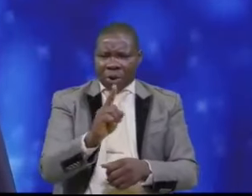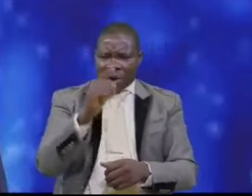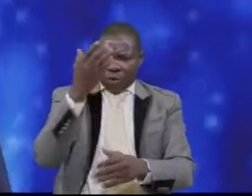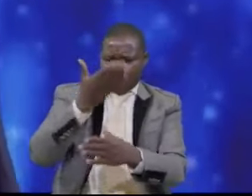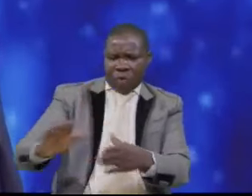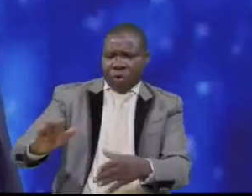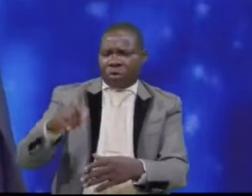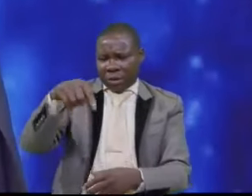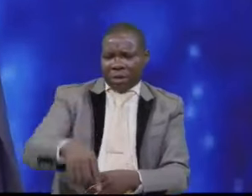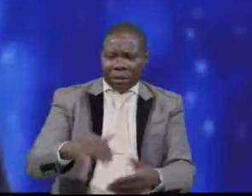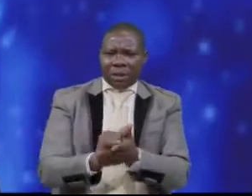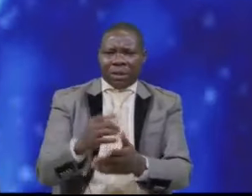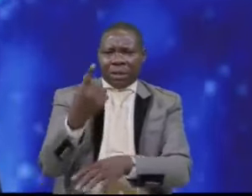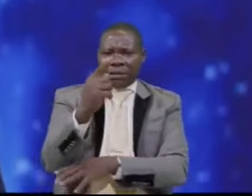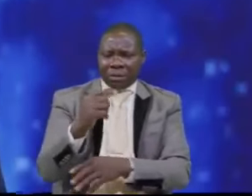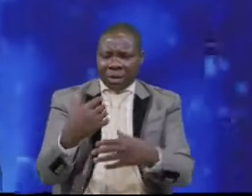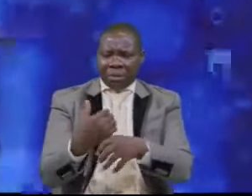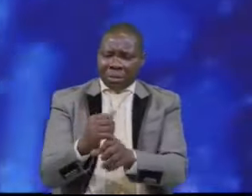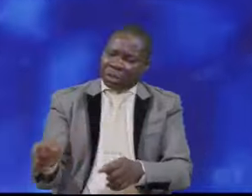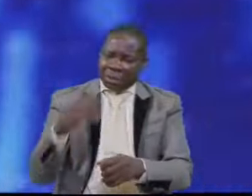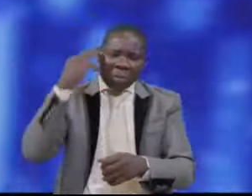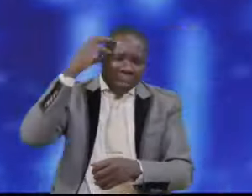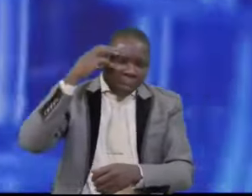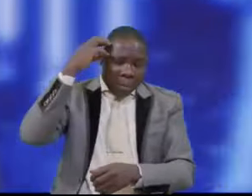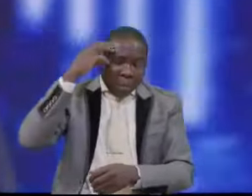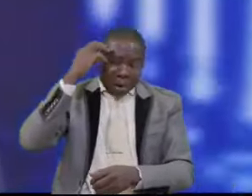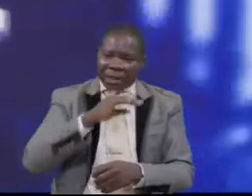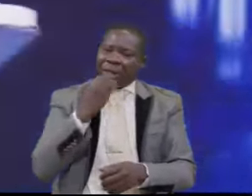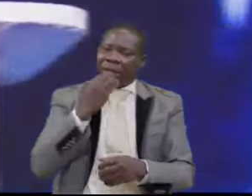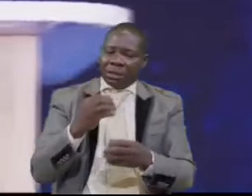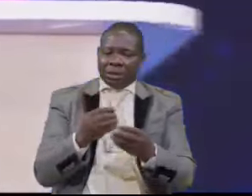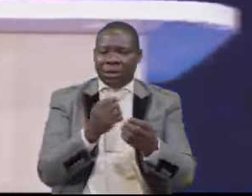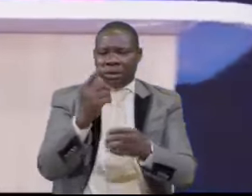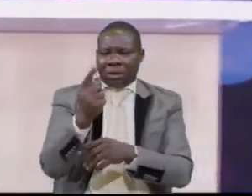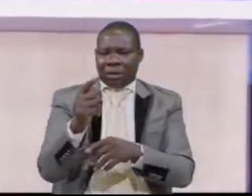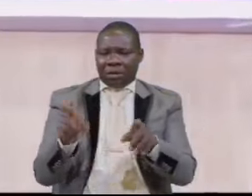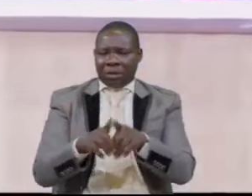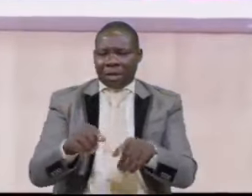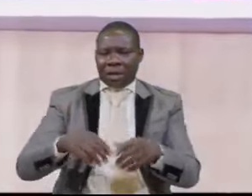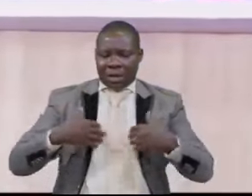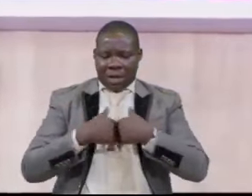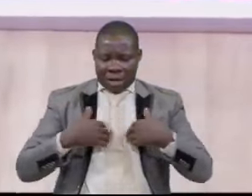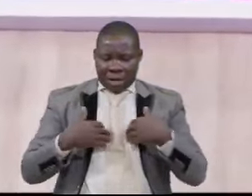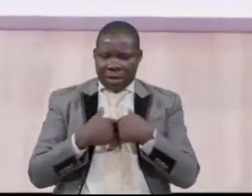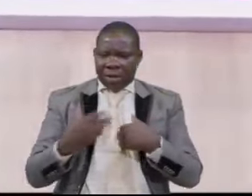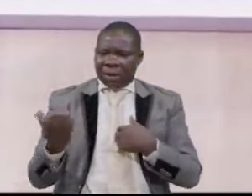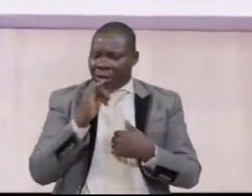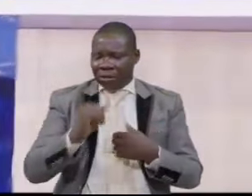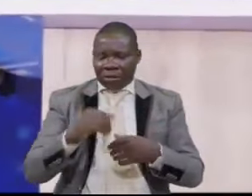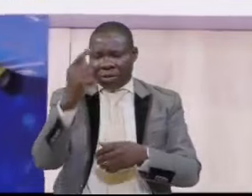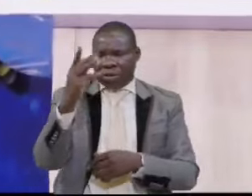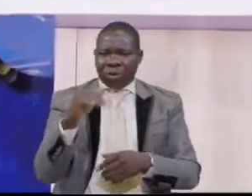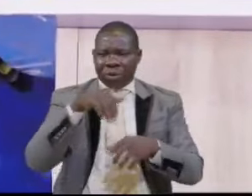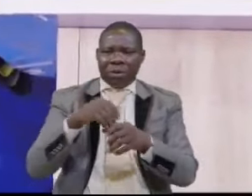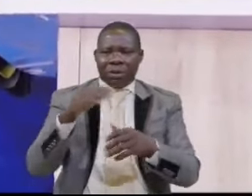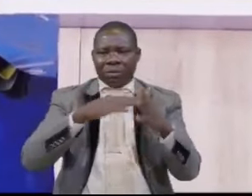mad, and eat grass like animals? There is a God in heaven, and it's a God of power, and it's